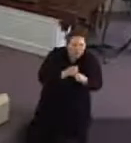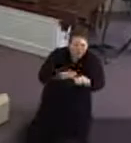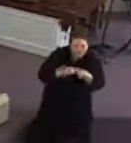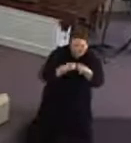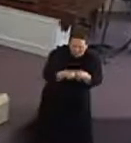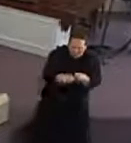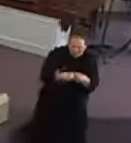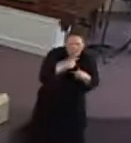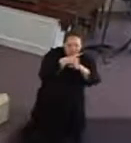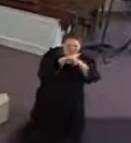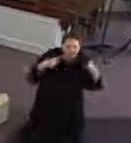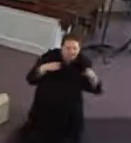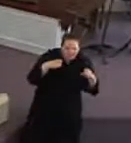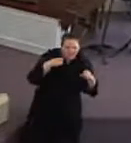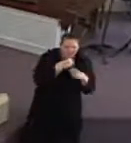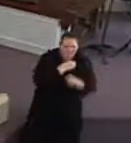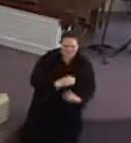guys.